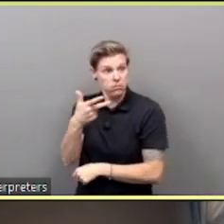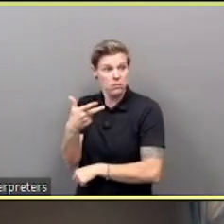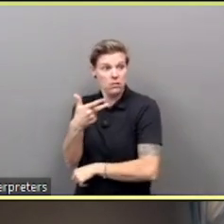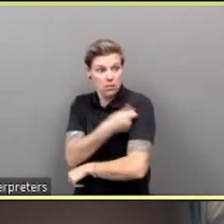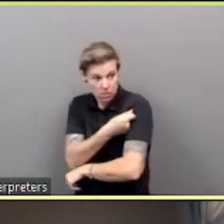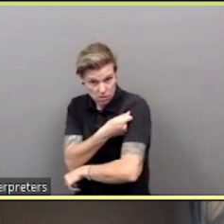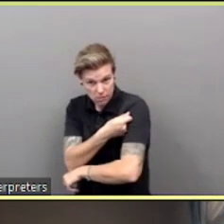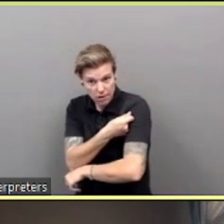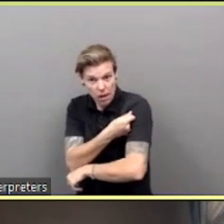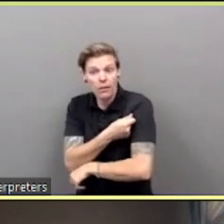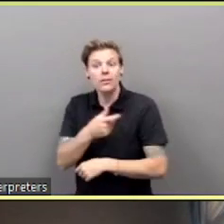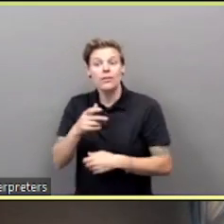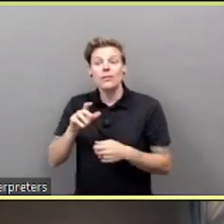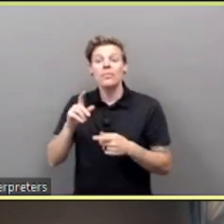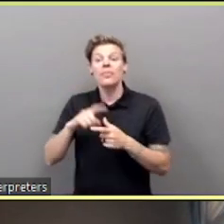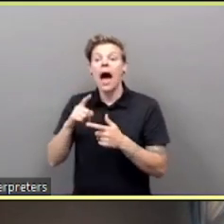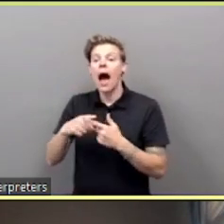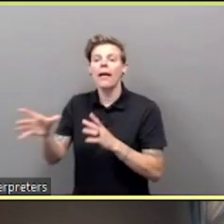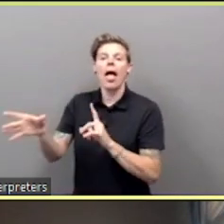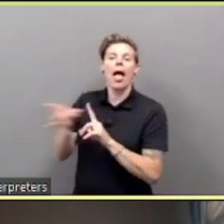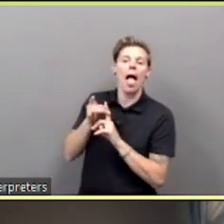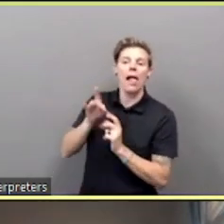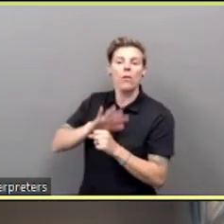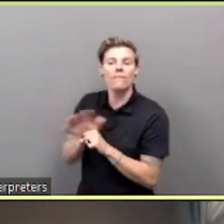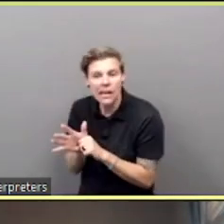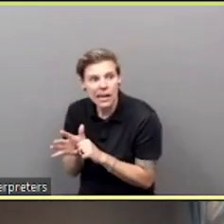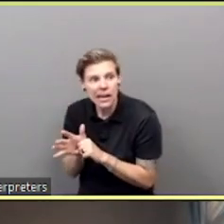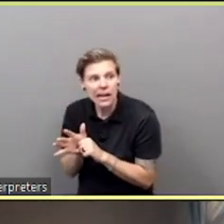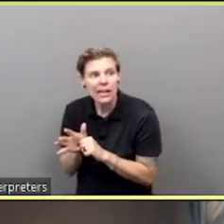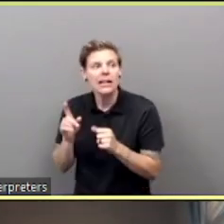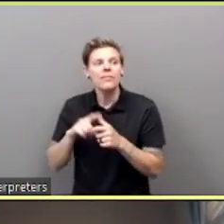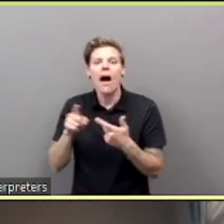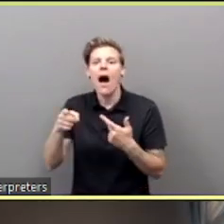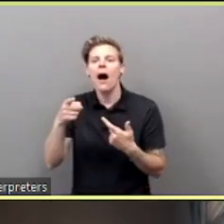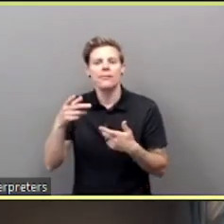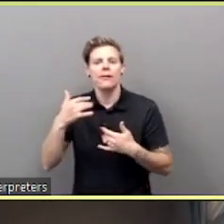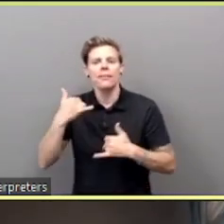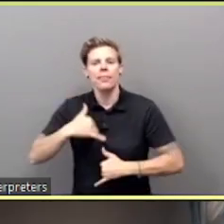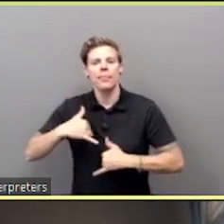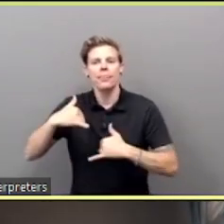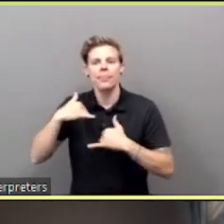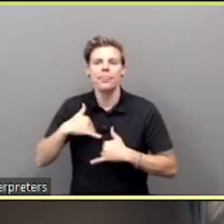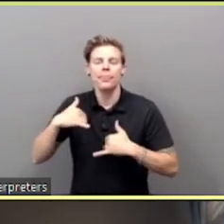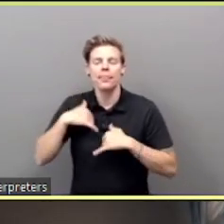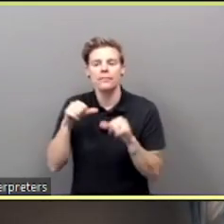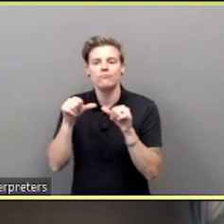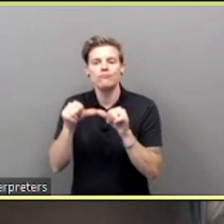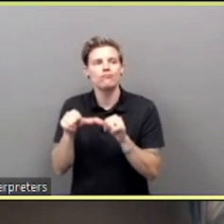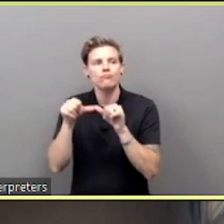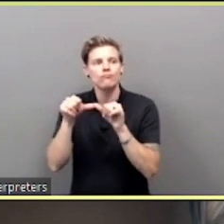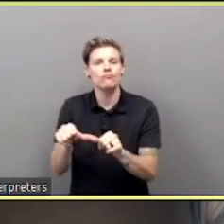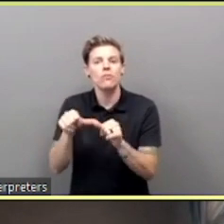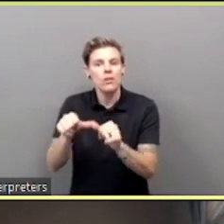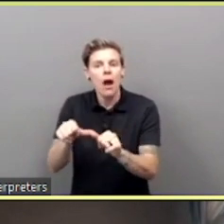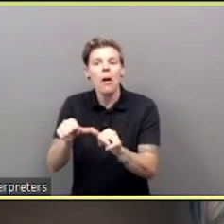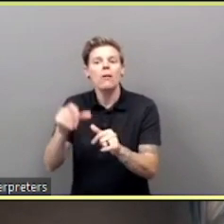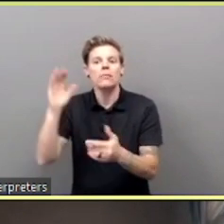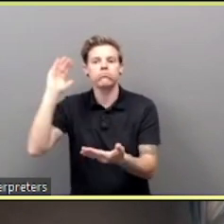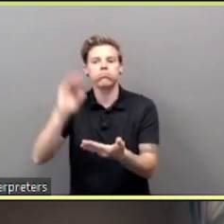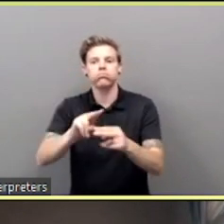conditions. That's also known regularly as long COVID, but basically people who